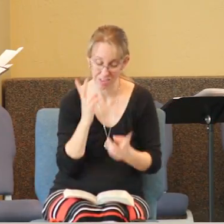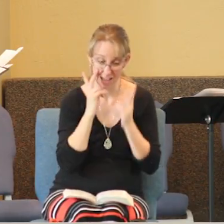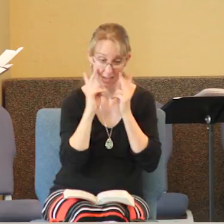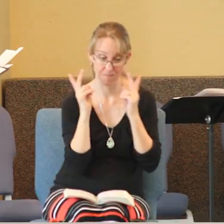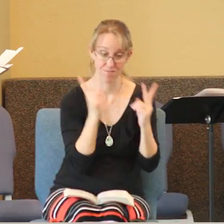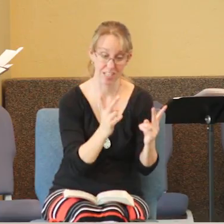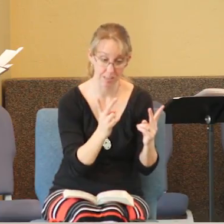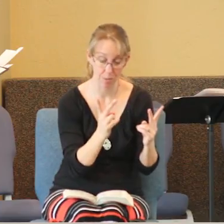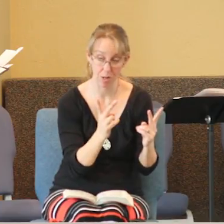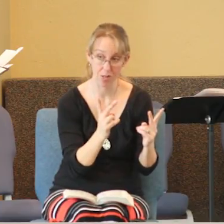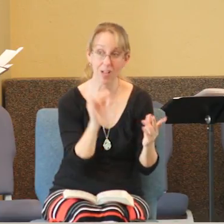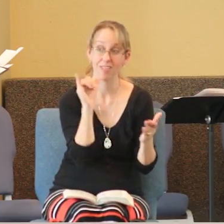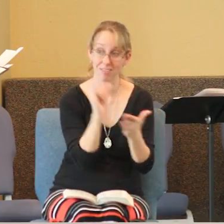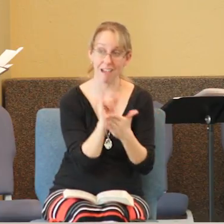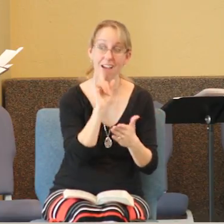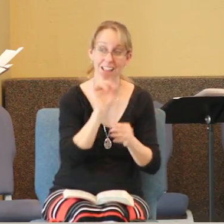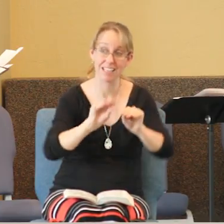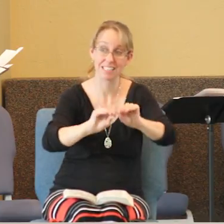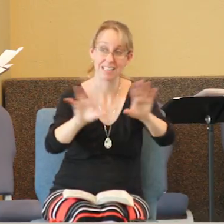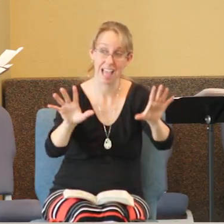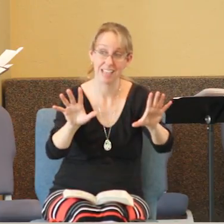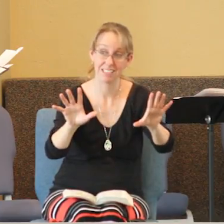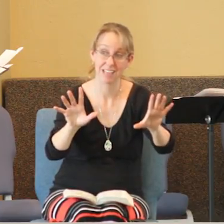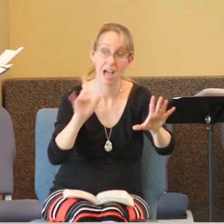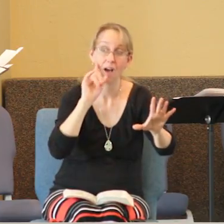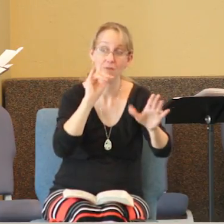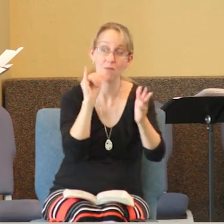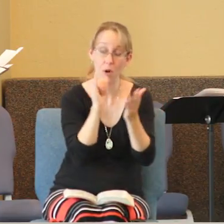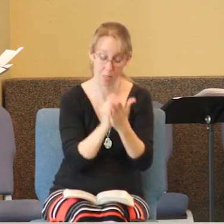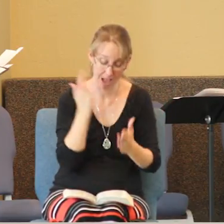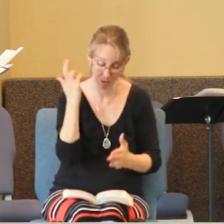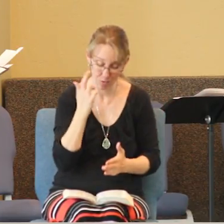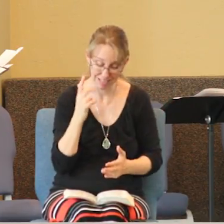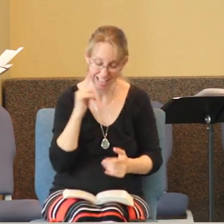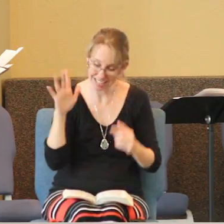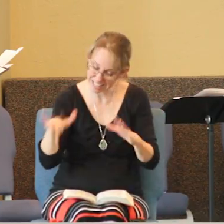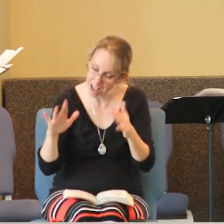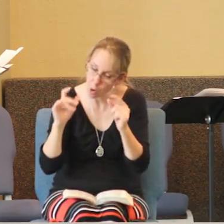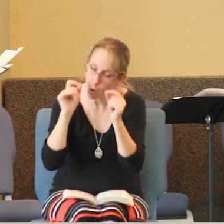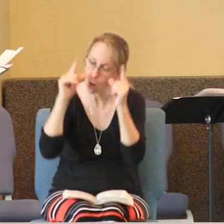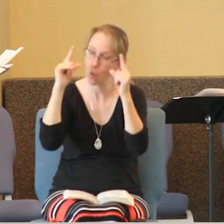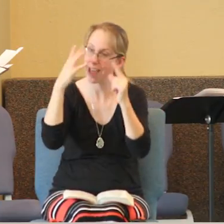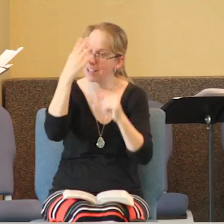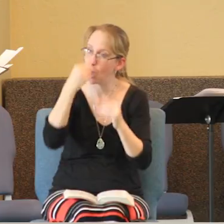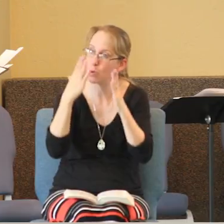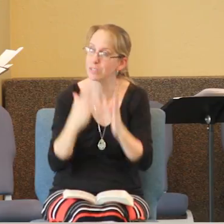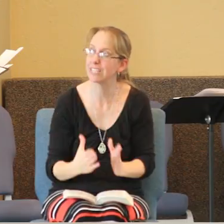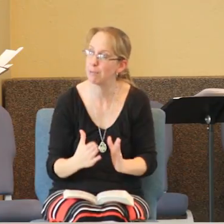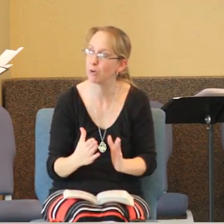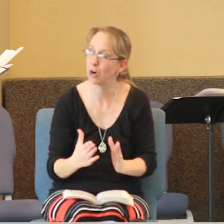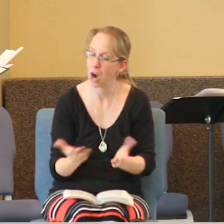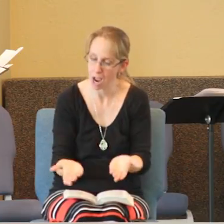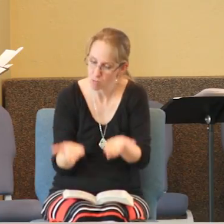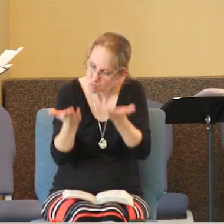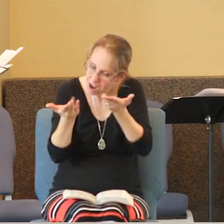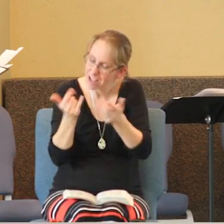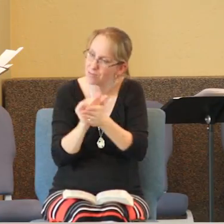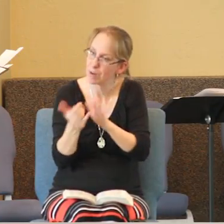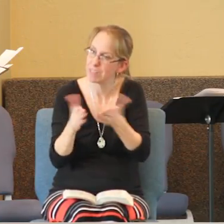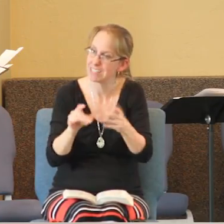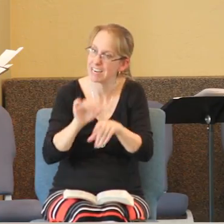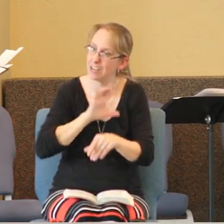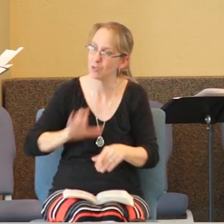visible is light. For this reason it says, awake, sleeper, and arise from the dead, and Christ will